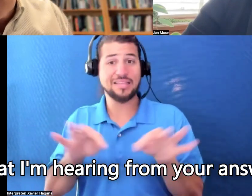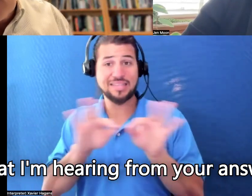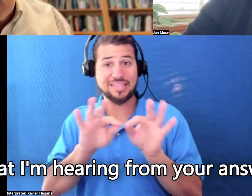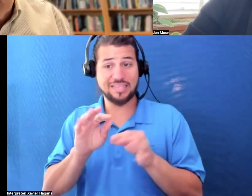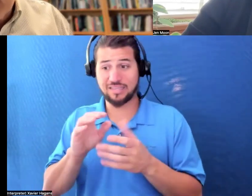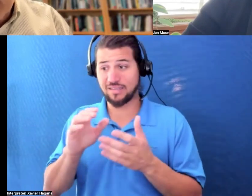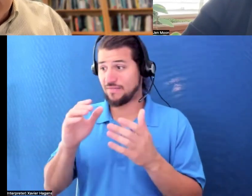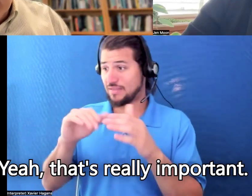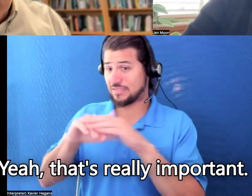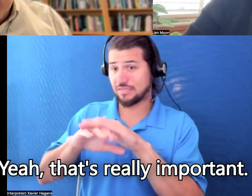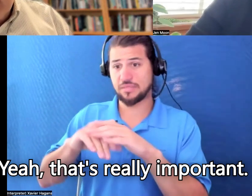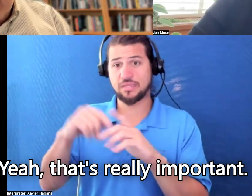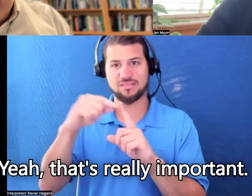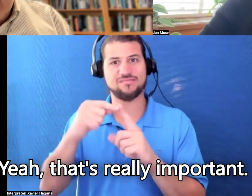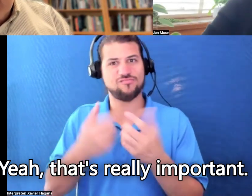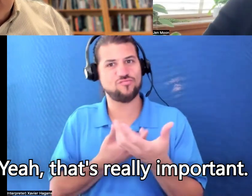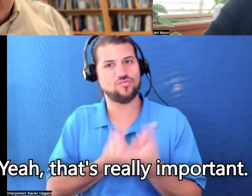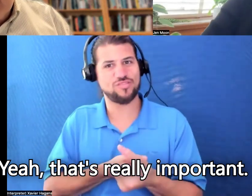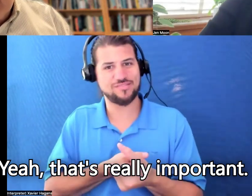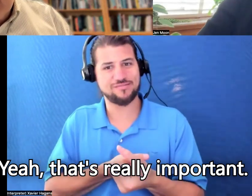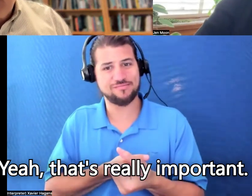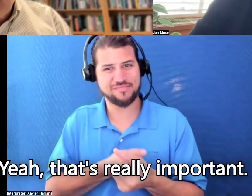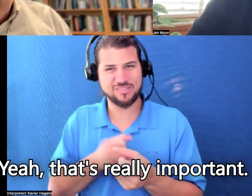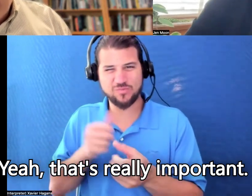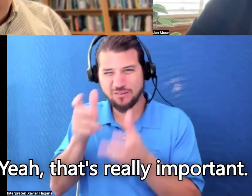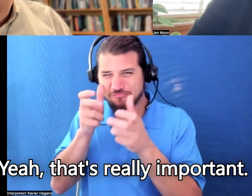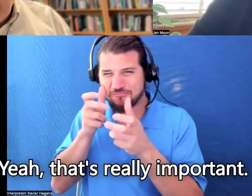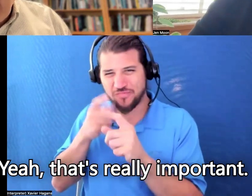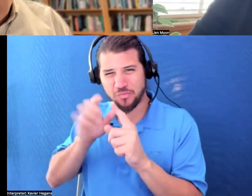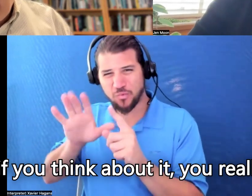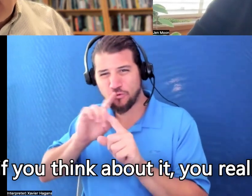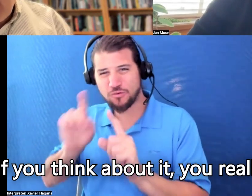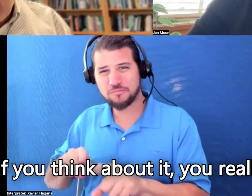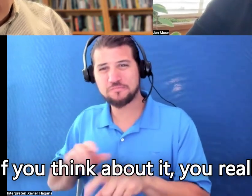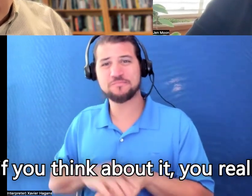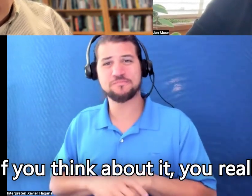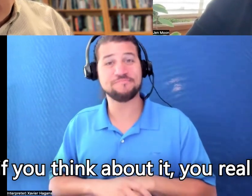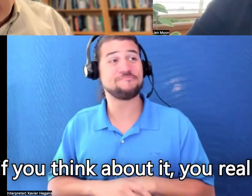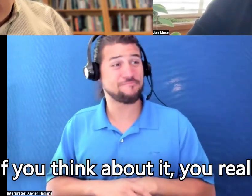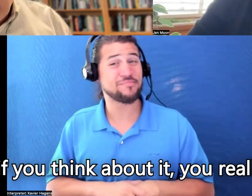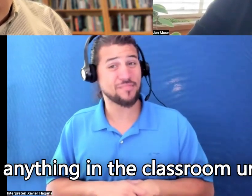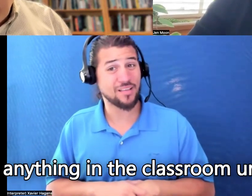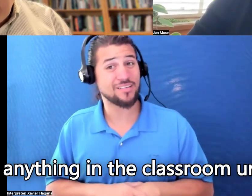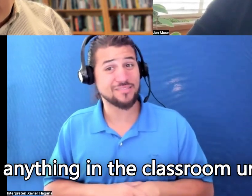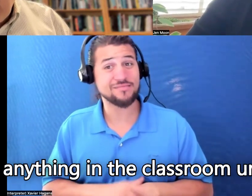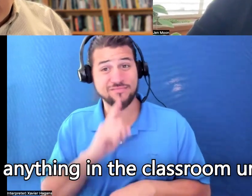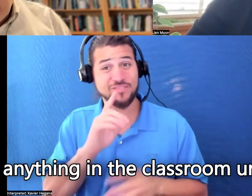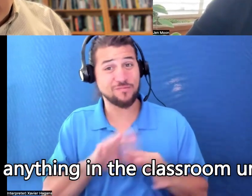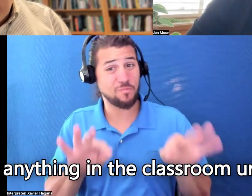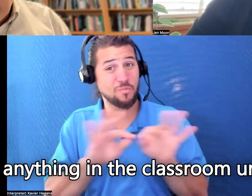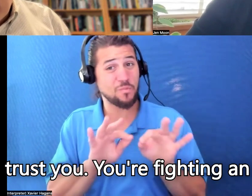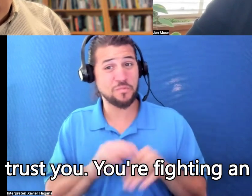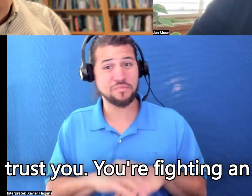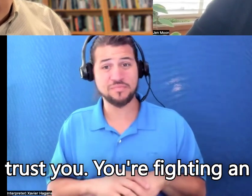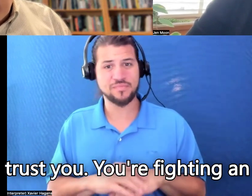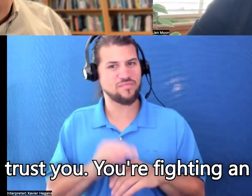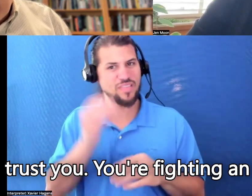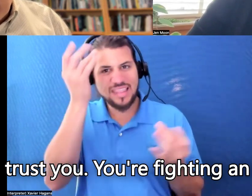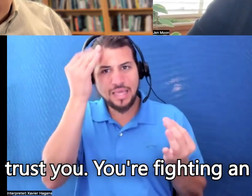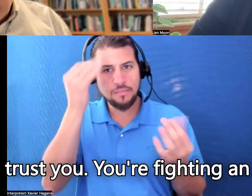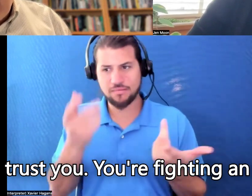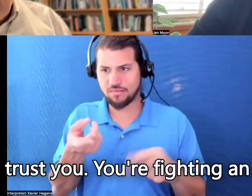your answers here. Yeah, it's really important. I can't, if you think about it, you really can't do anything in the classroom unless they trust